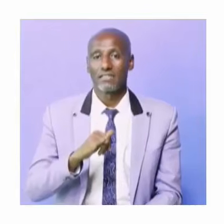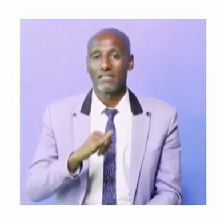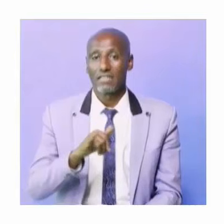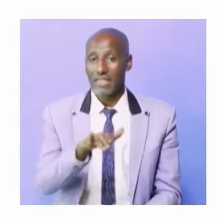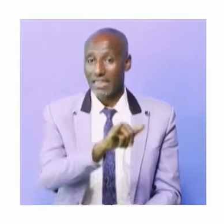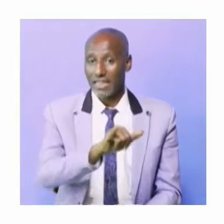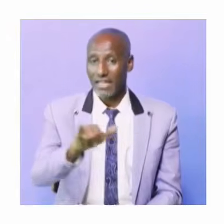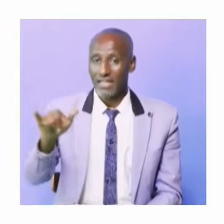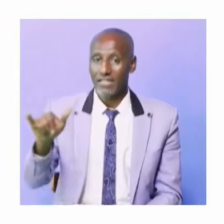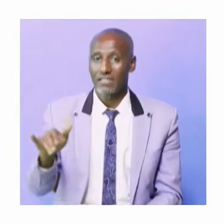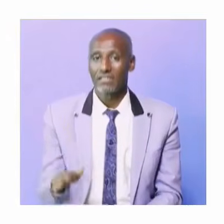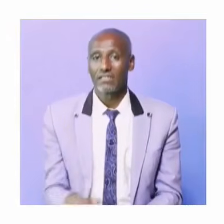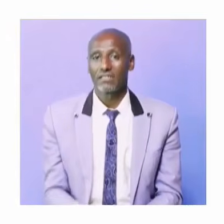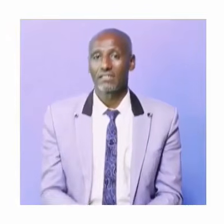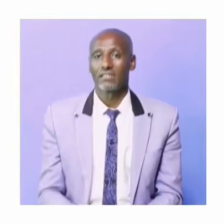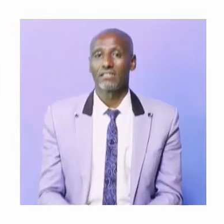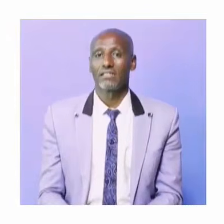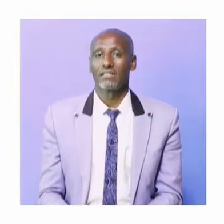they.